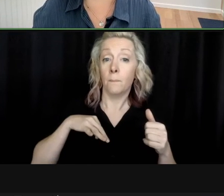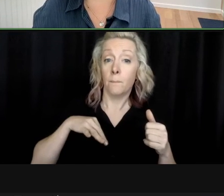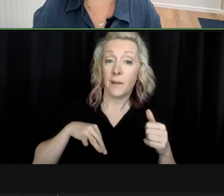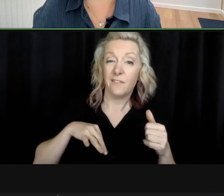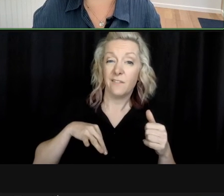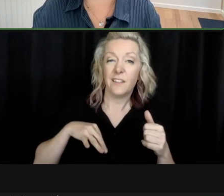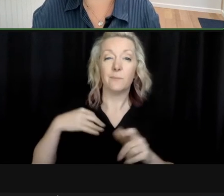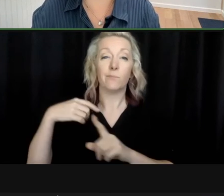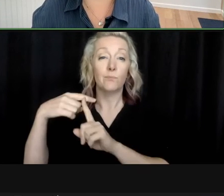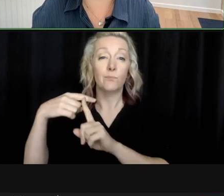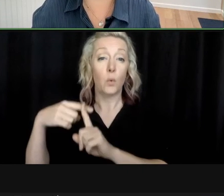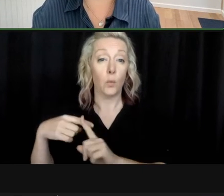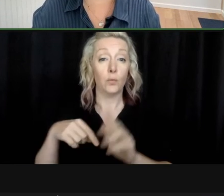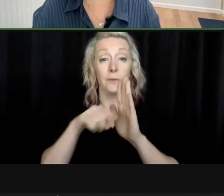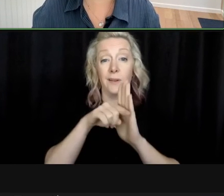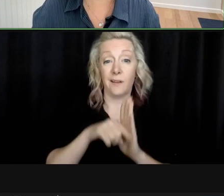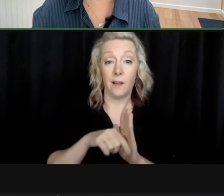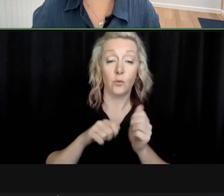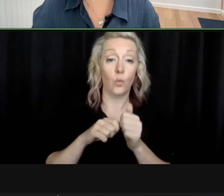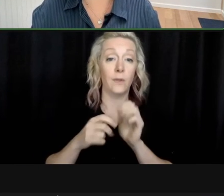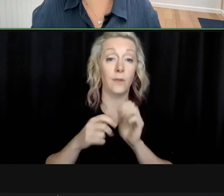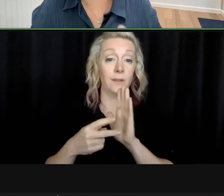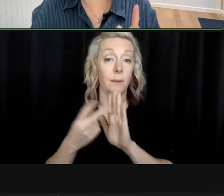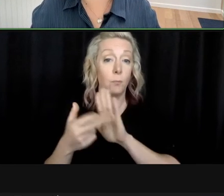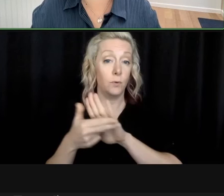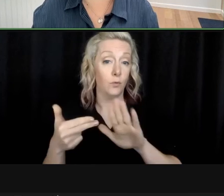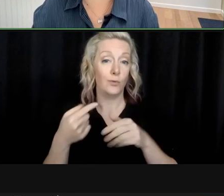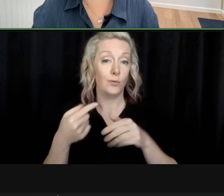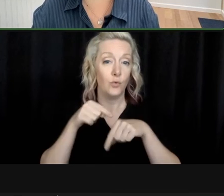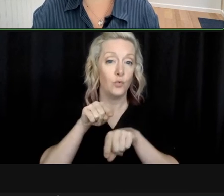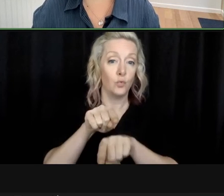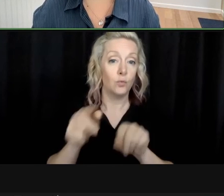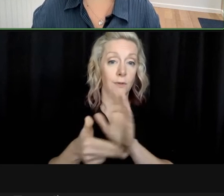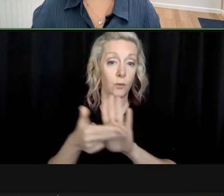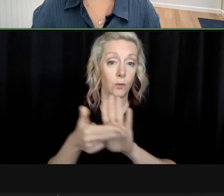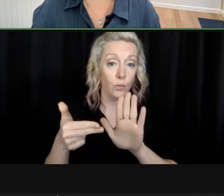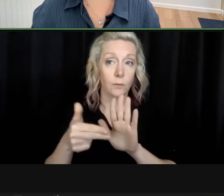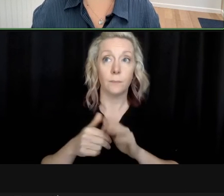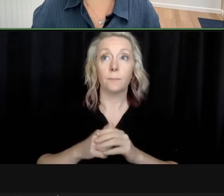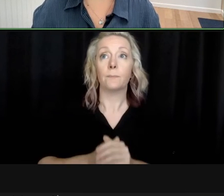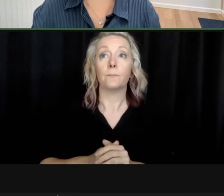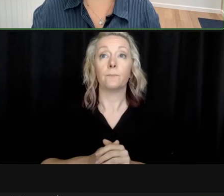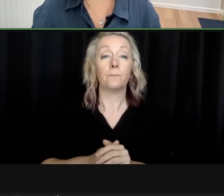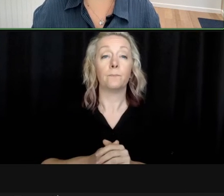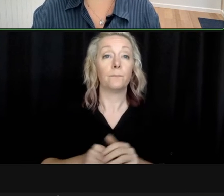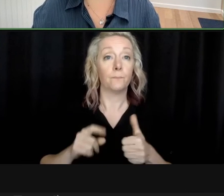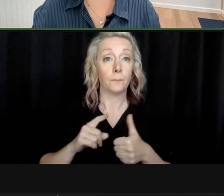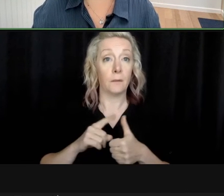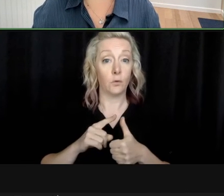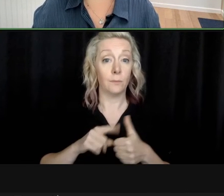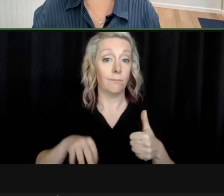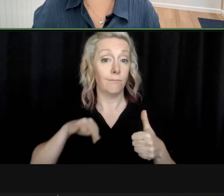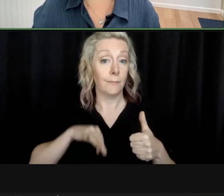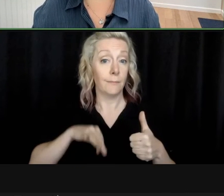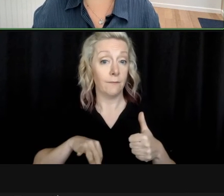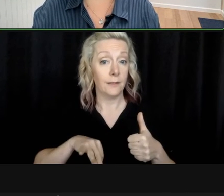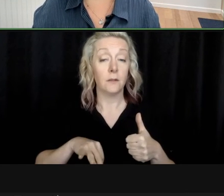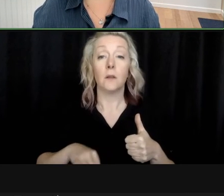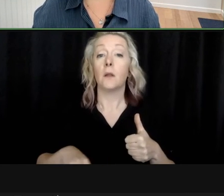then some concerns. So here are potential benefits. It may lead to really